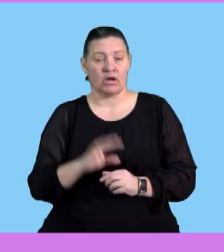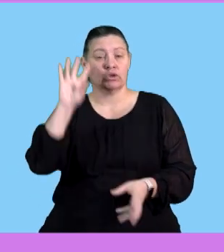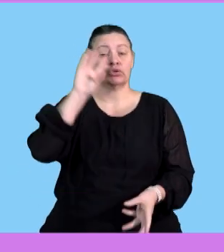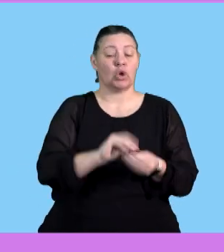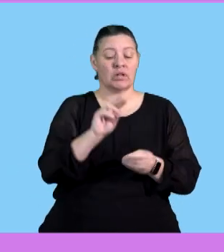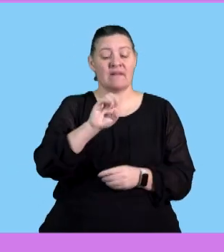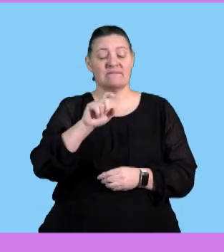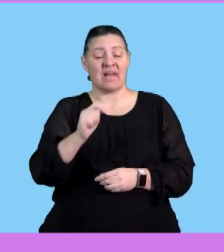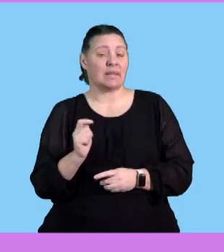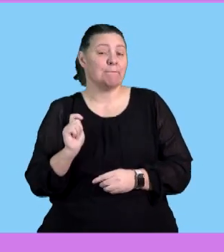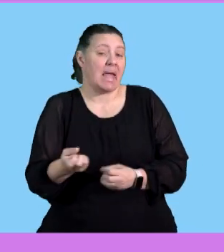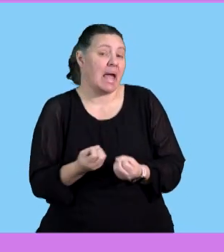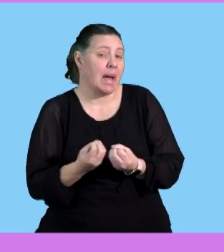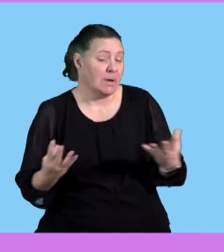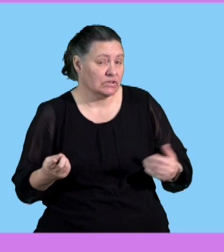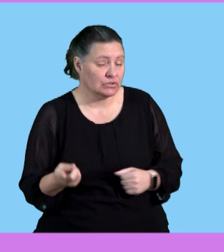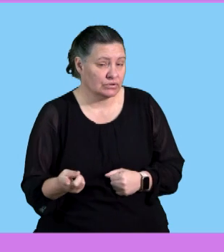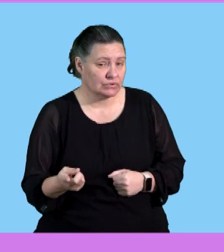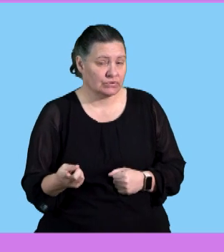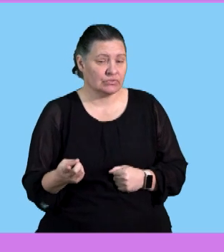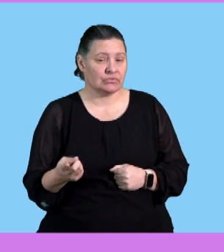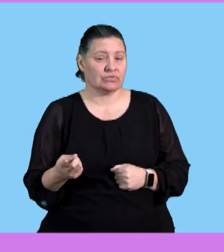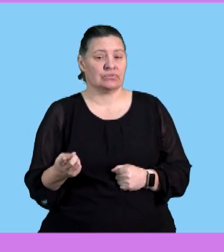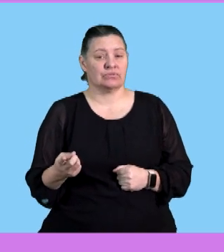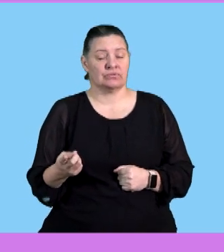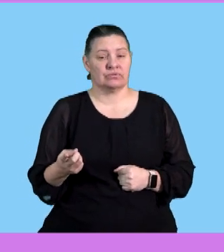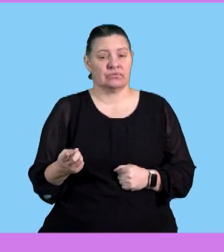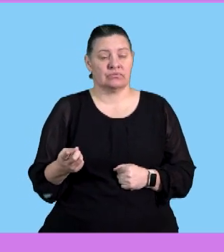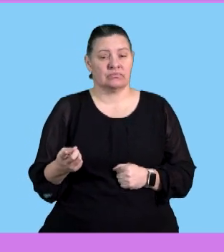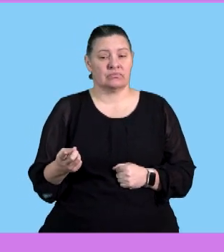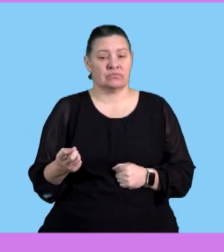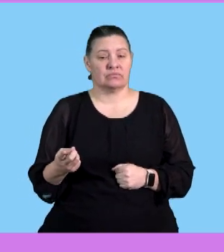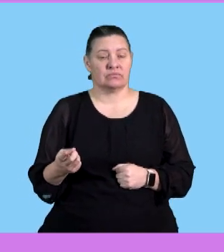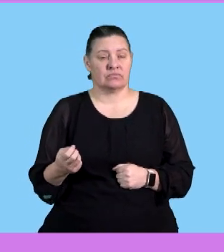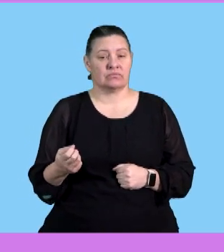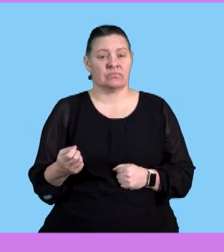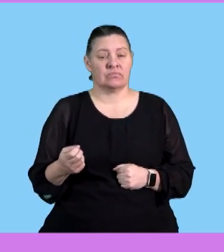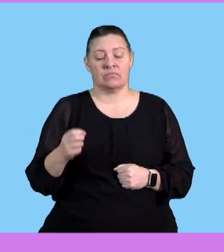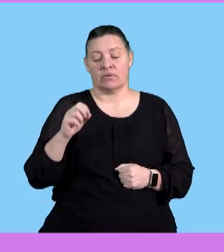63.26 cents. So we have a total amount of